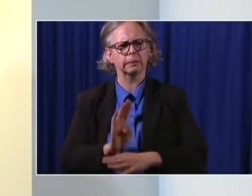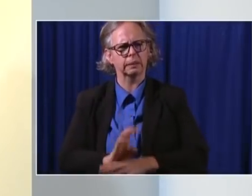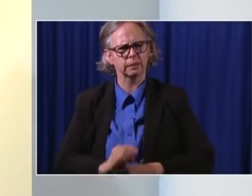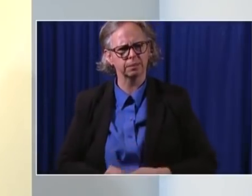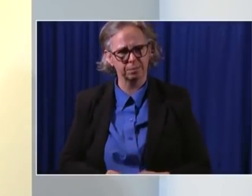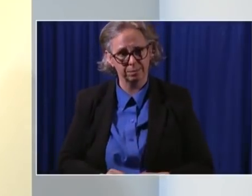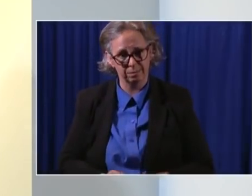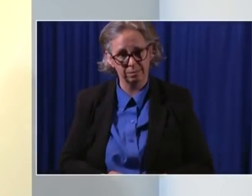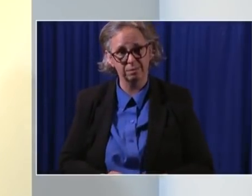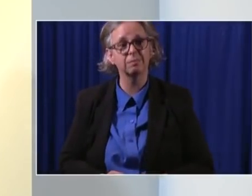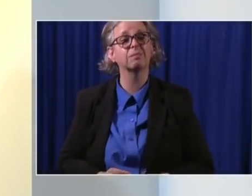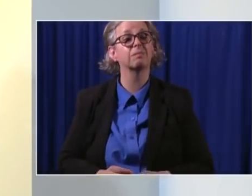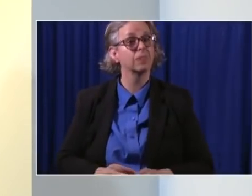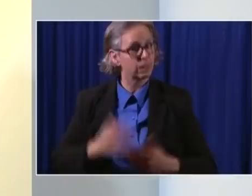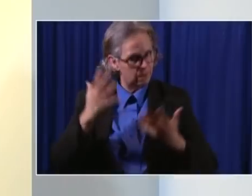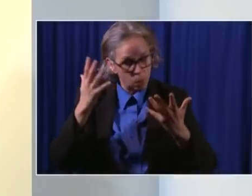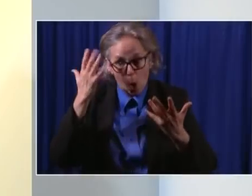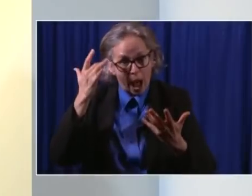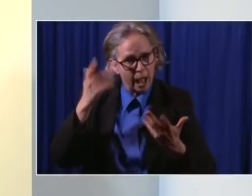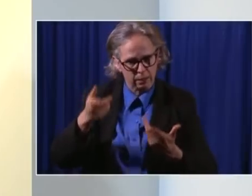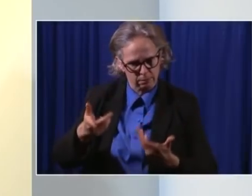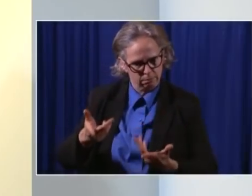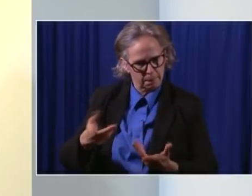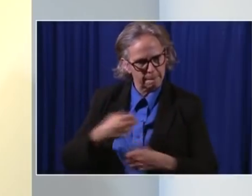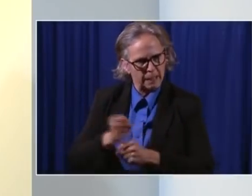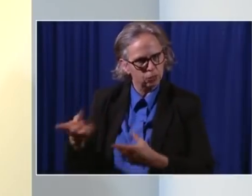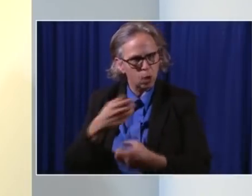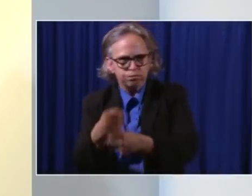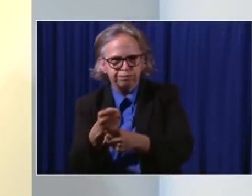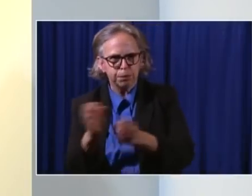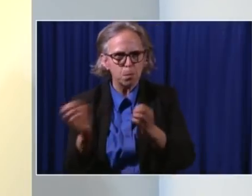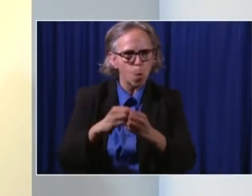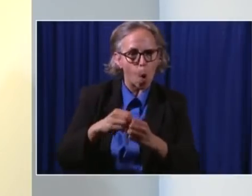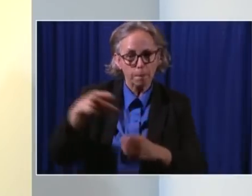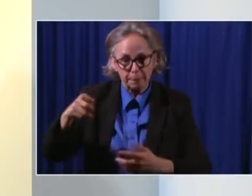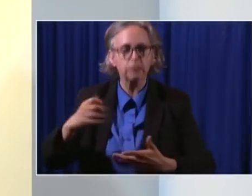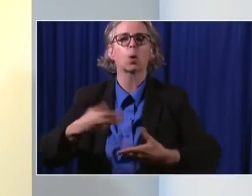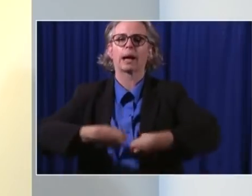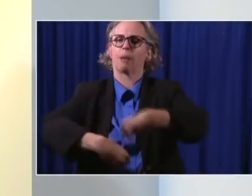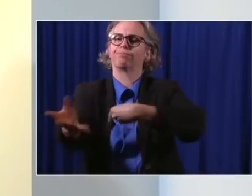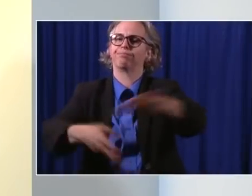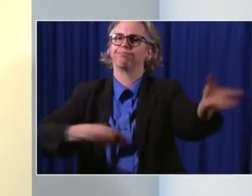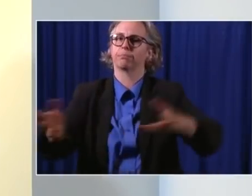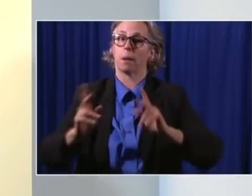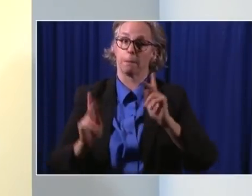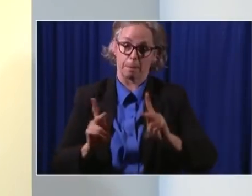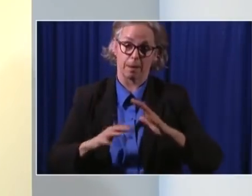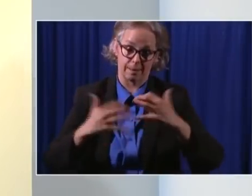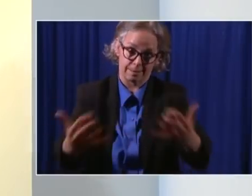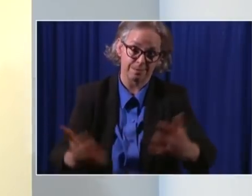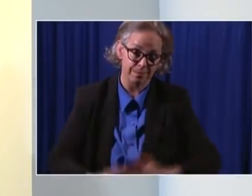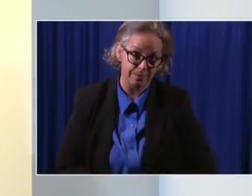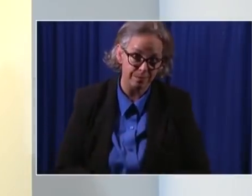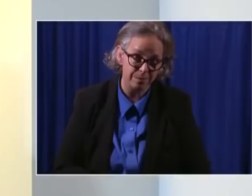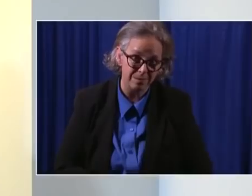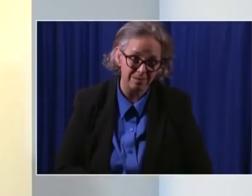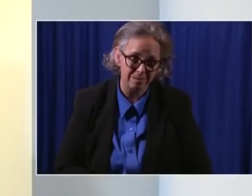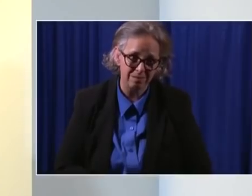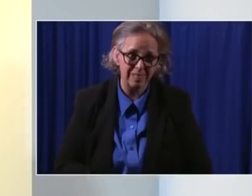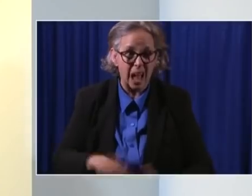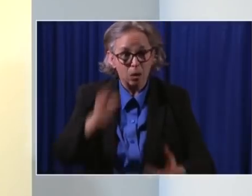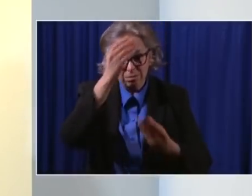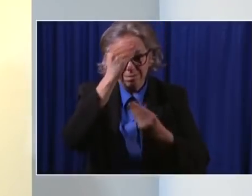people employed. And while we're on the topic of PPE, we had a great call this morning with Jobs Ohio